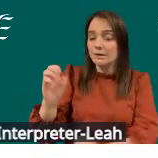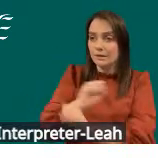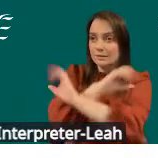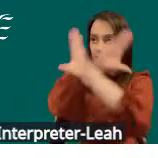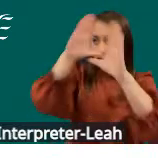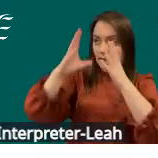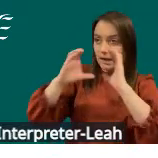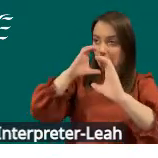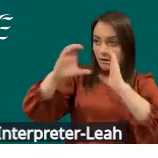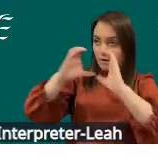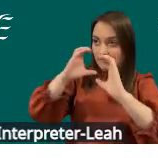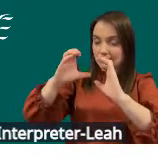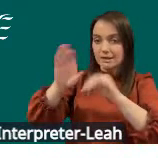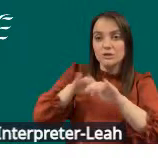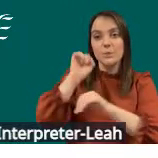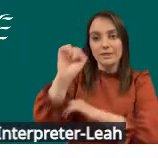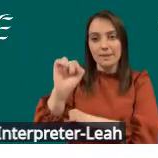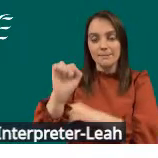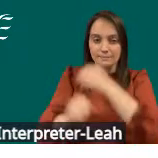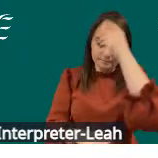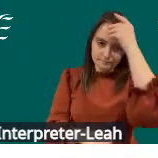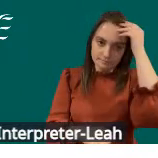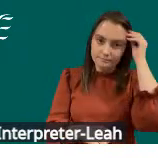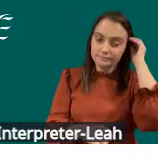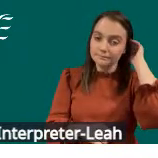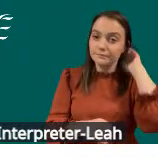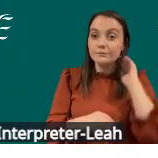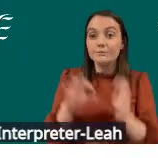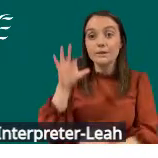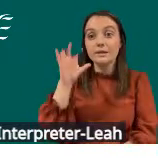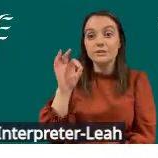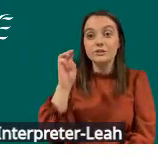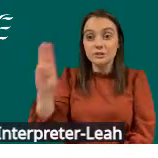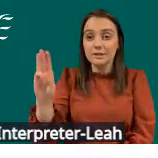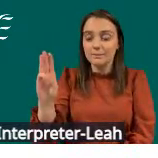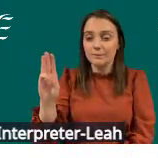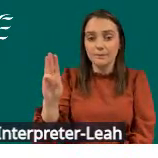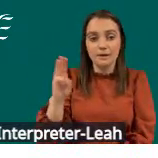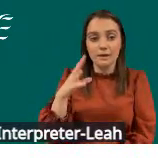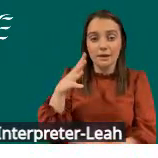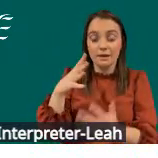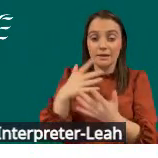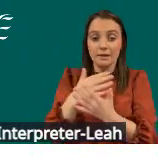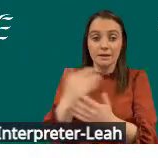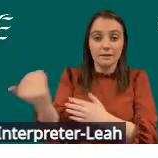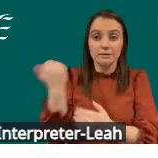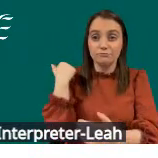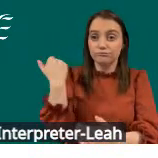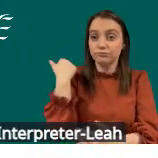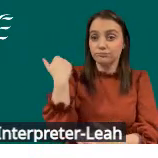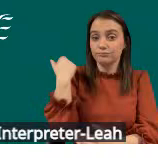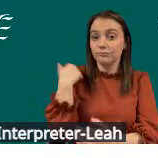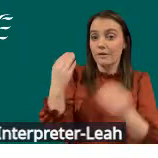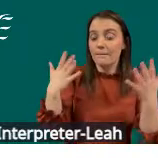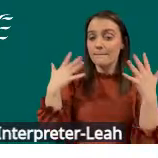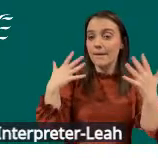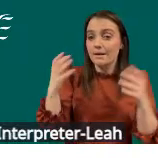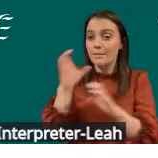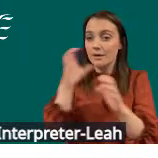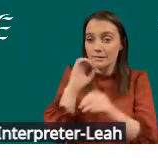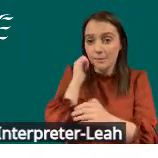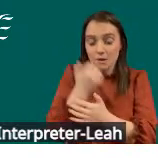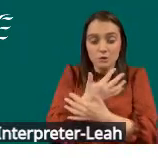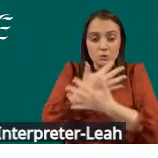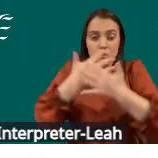cogent conversation. So GPs are absolutely mithered from menopause care because there's been an explosion in people looking